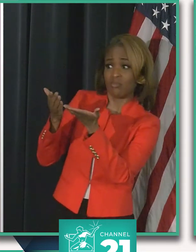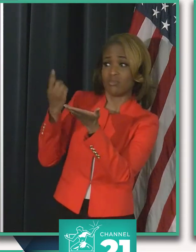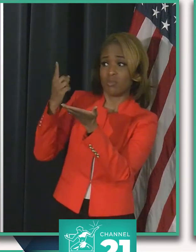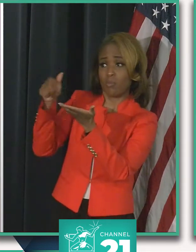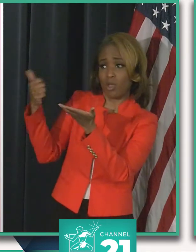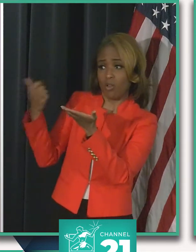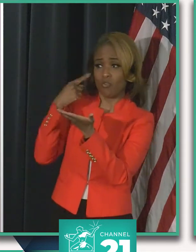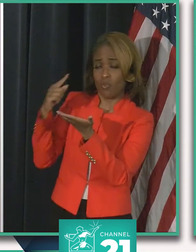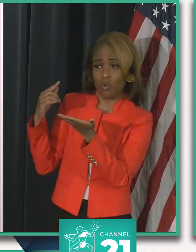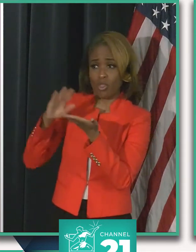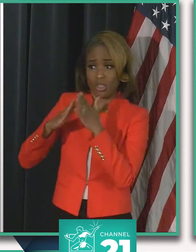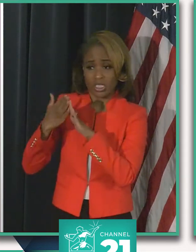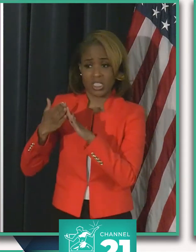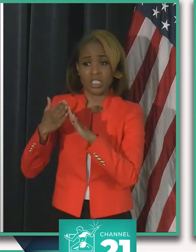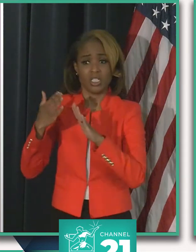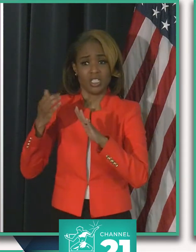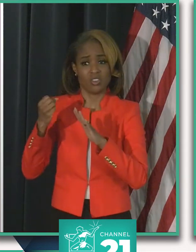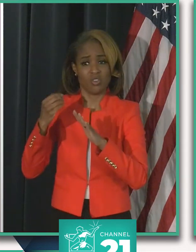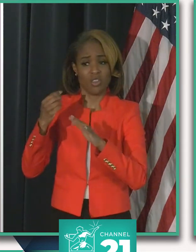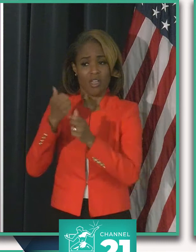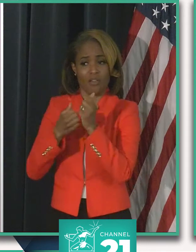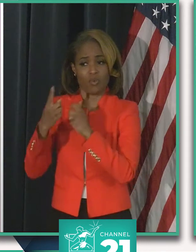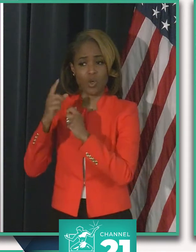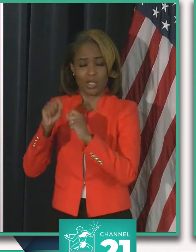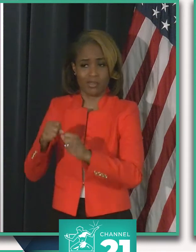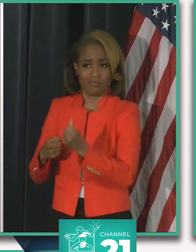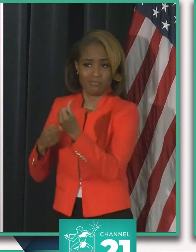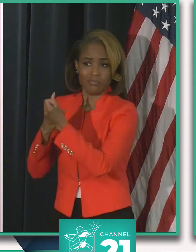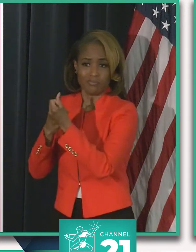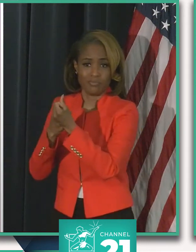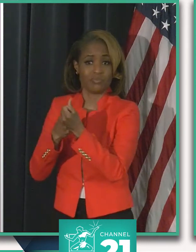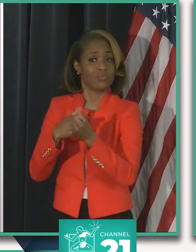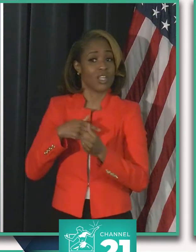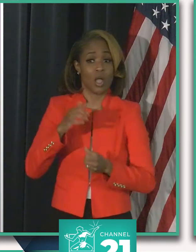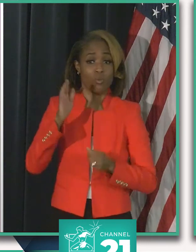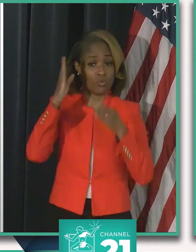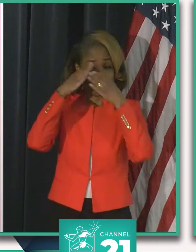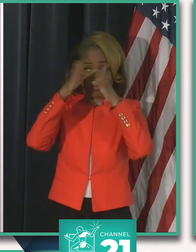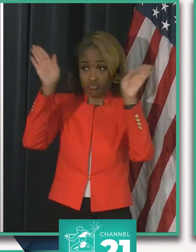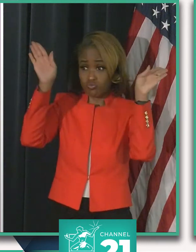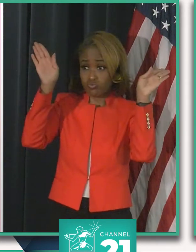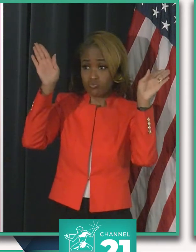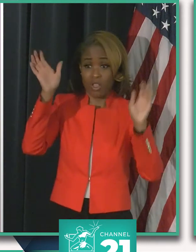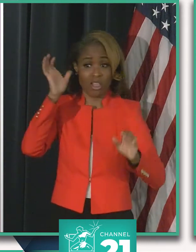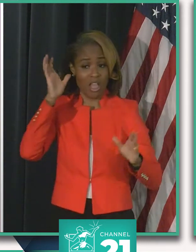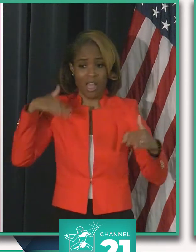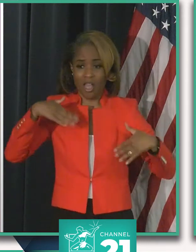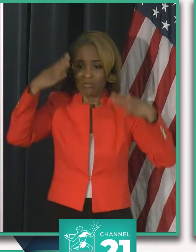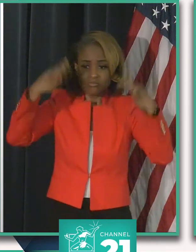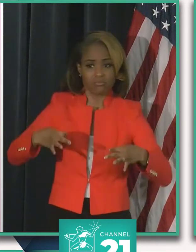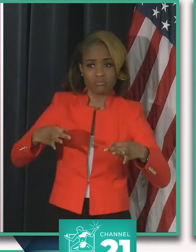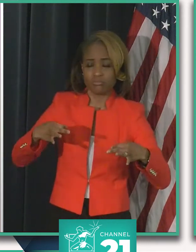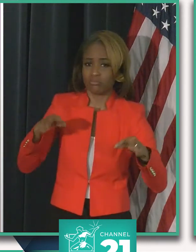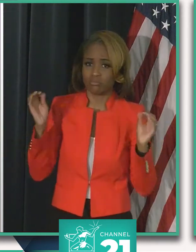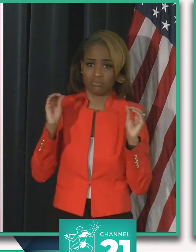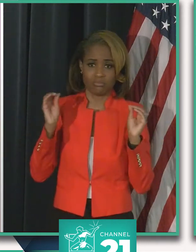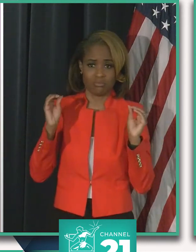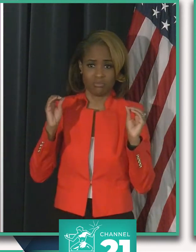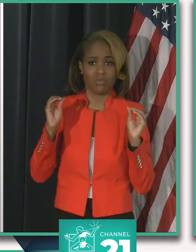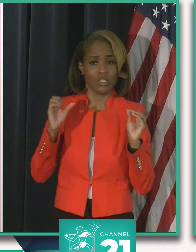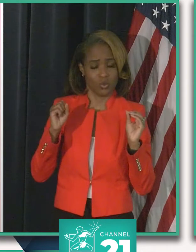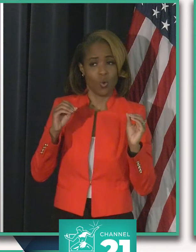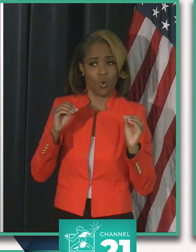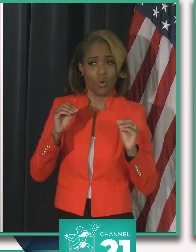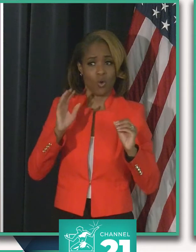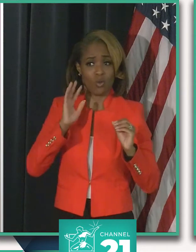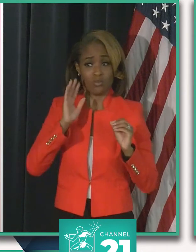think the neighbors can, you know, rally around. Well, I'm going to listen with an open mind. I haven't made up my mind about this. So we're